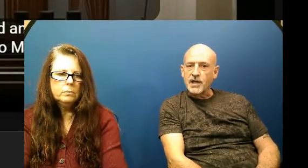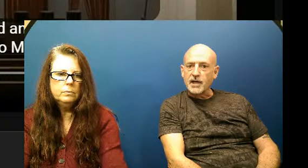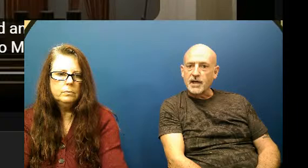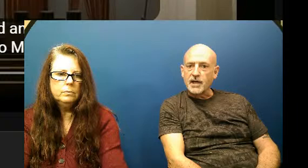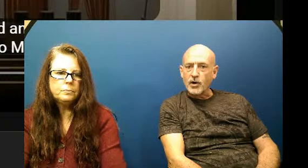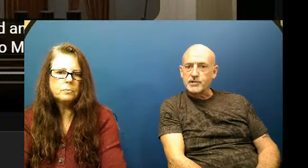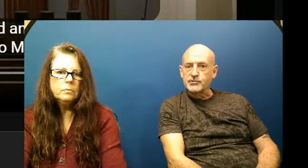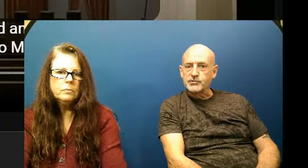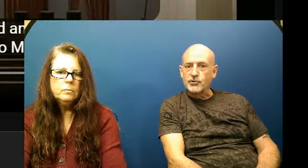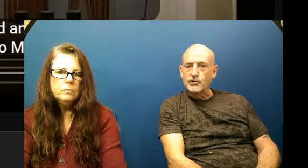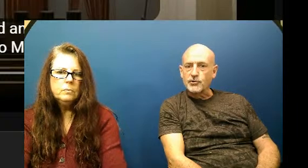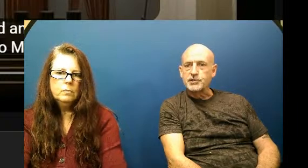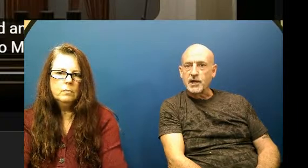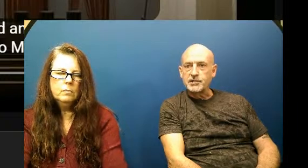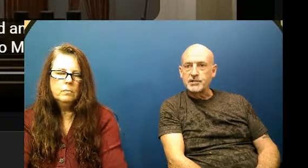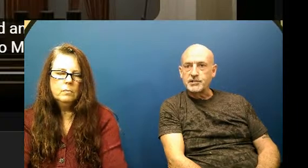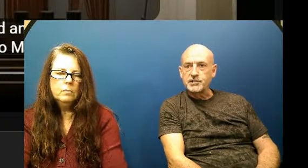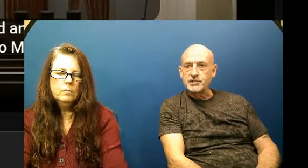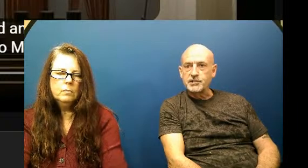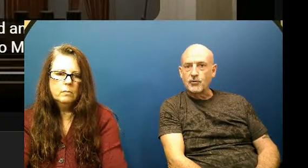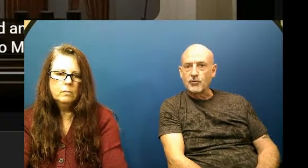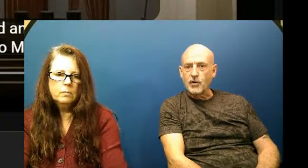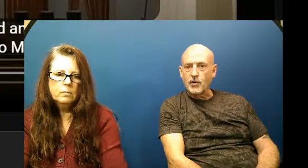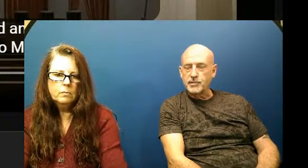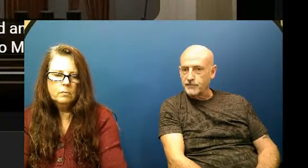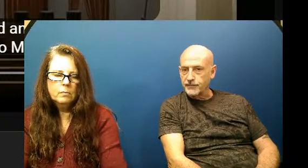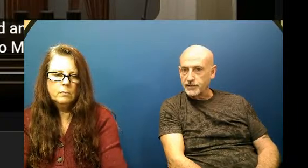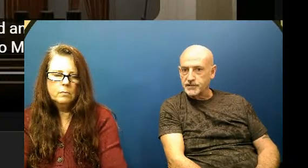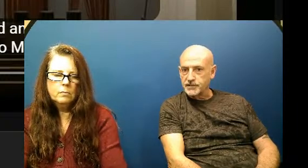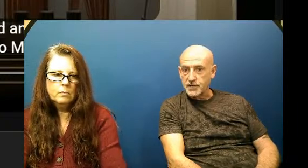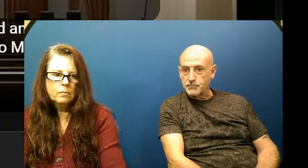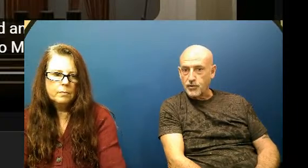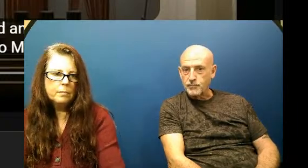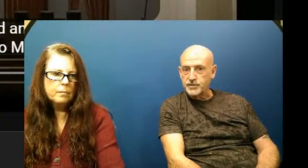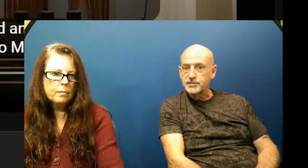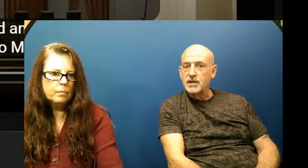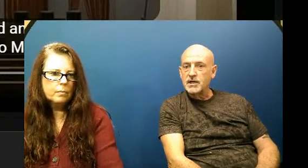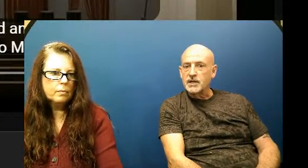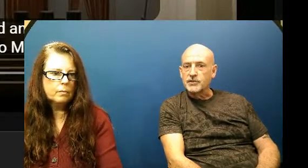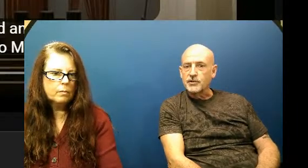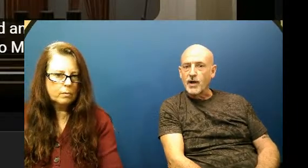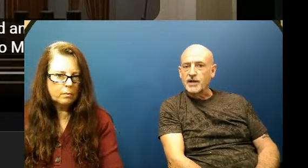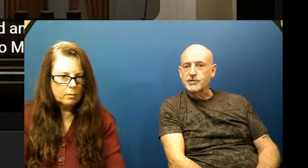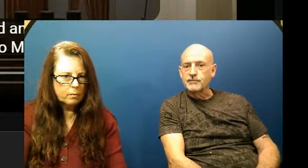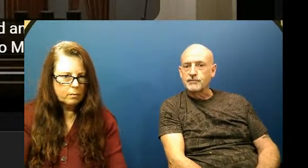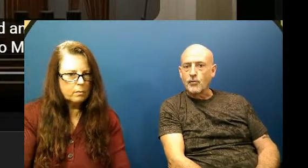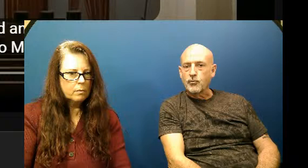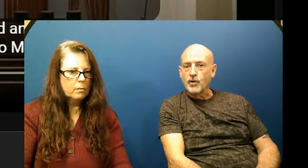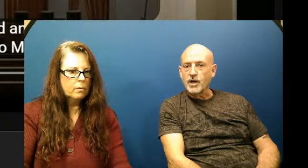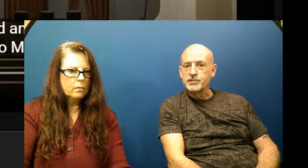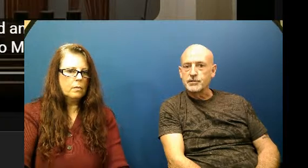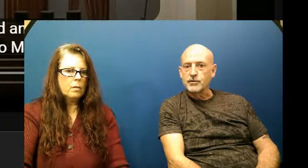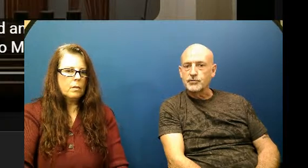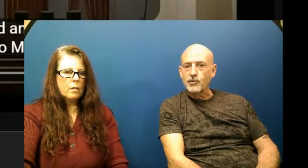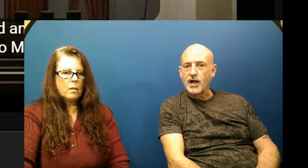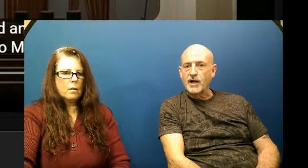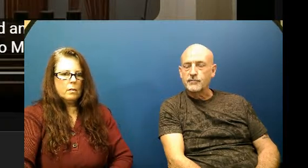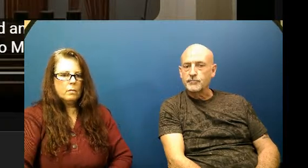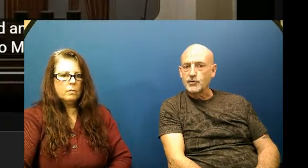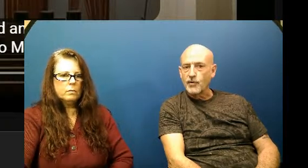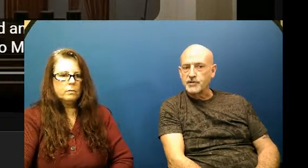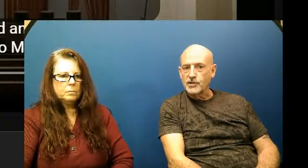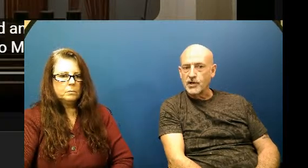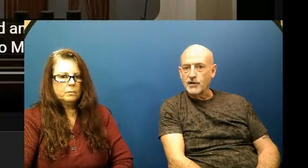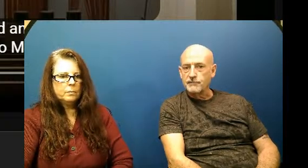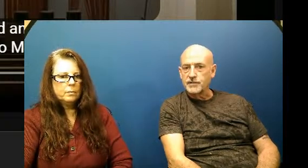is that corporations are associations of people for a specifically defined purpose, and the rights of the corporation are